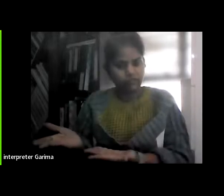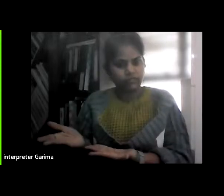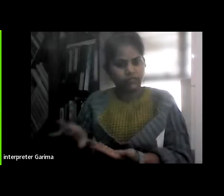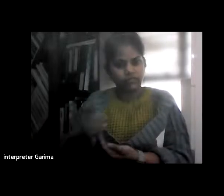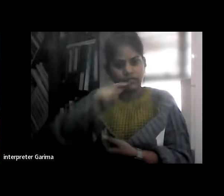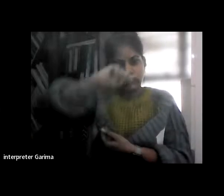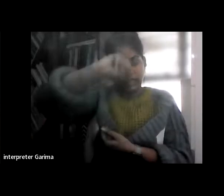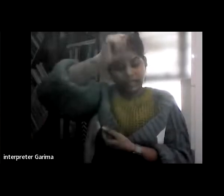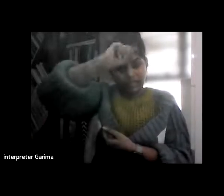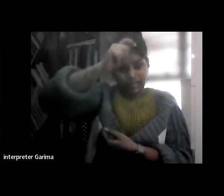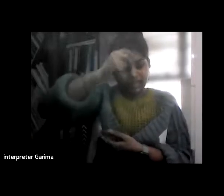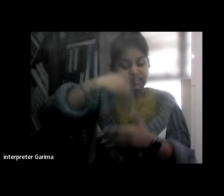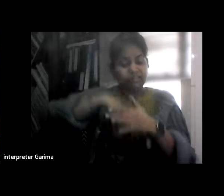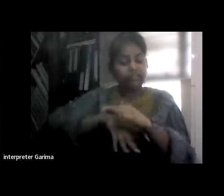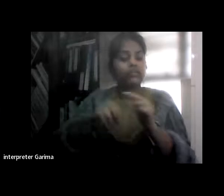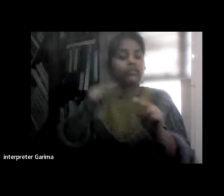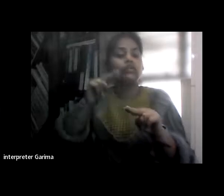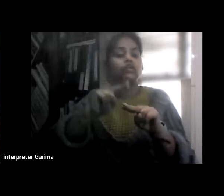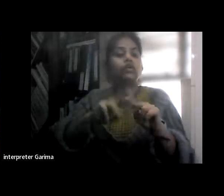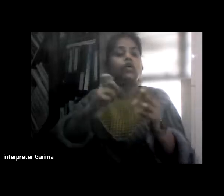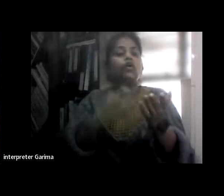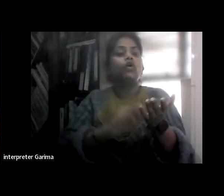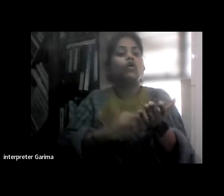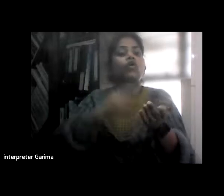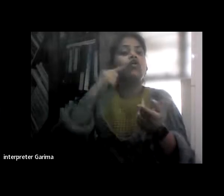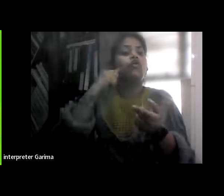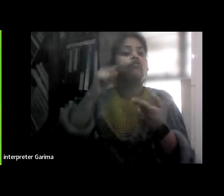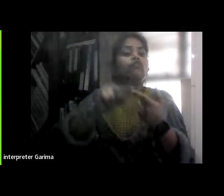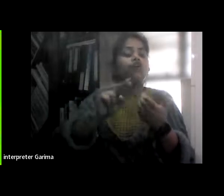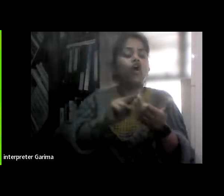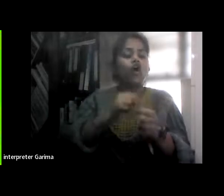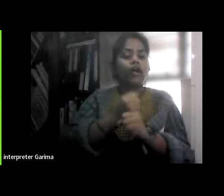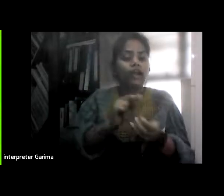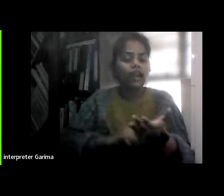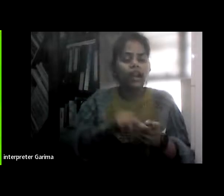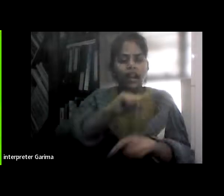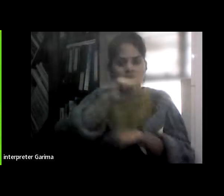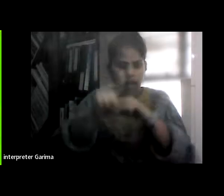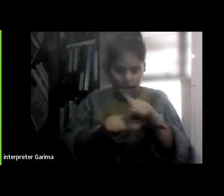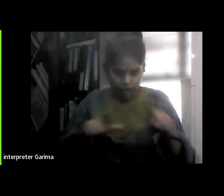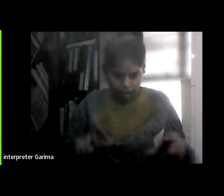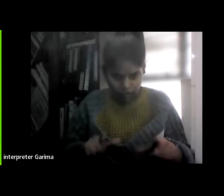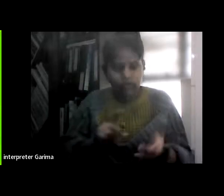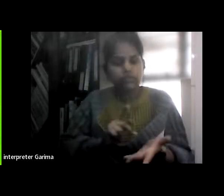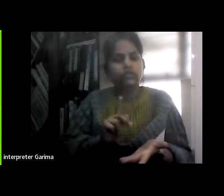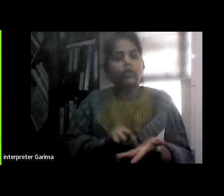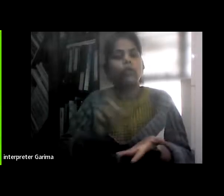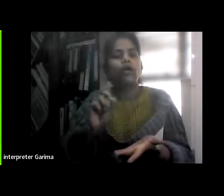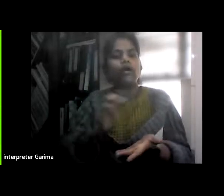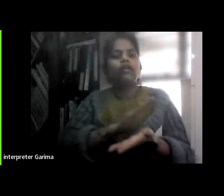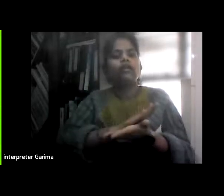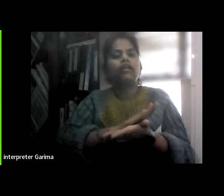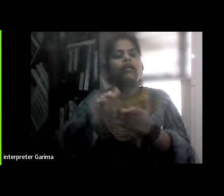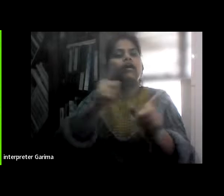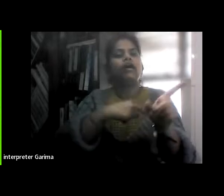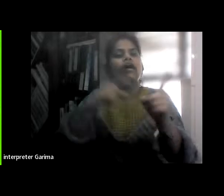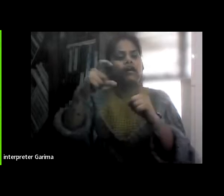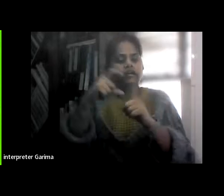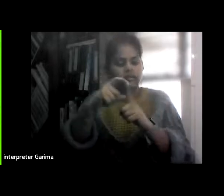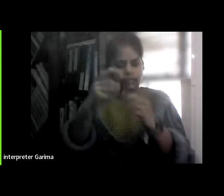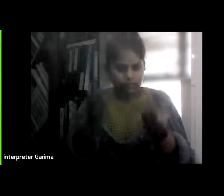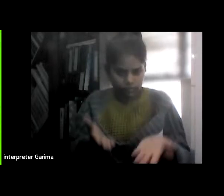and Foreign Languages University, Hyderabad. His research interests include disability studies, Palestine and West Asian